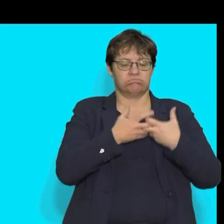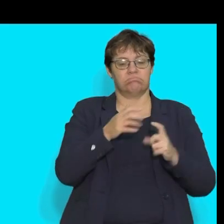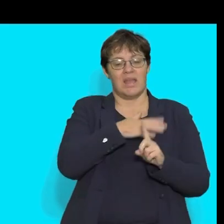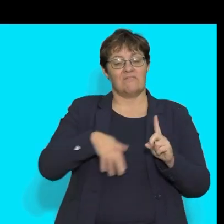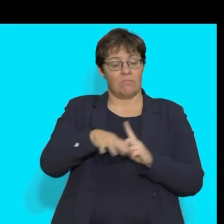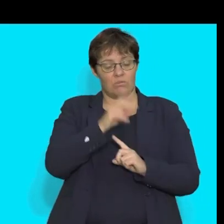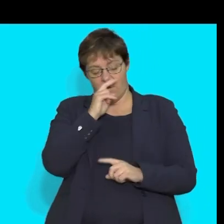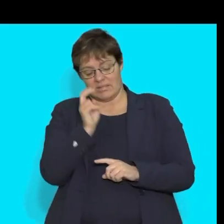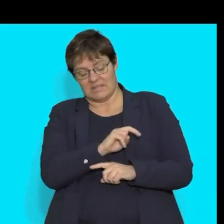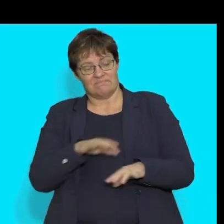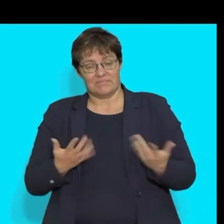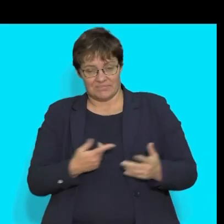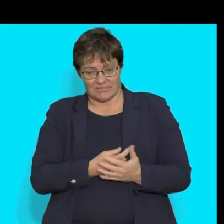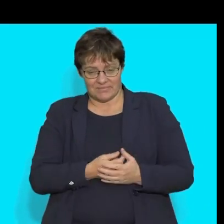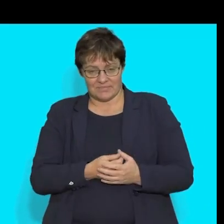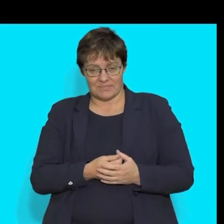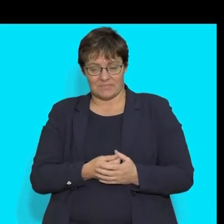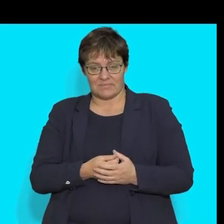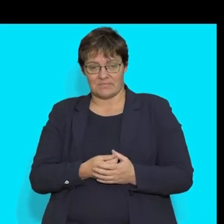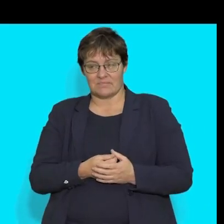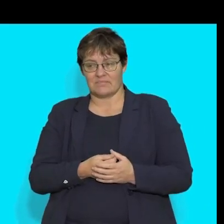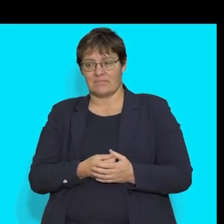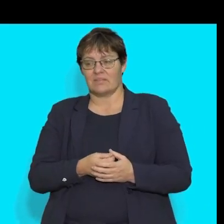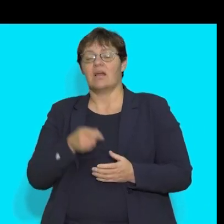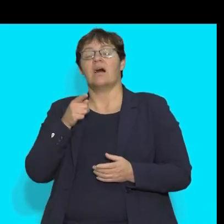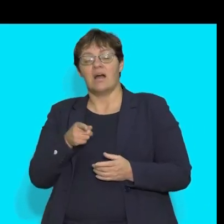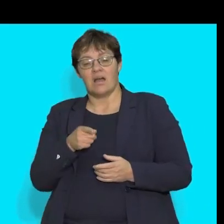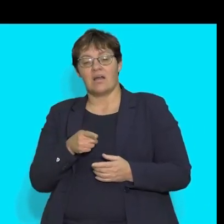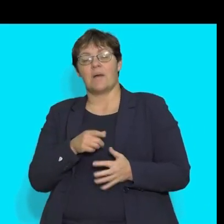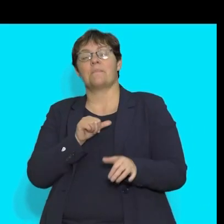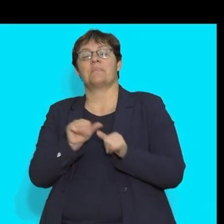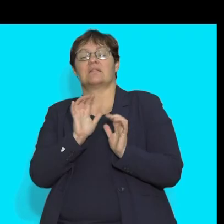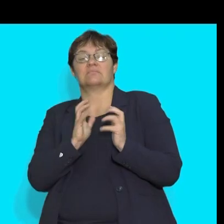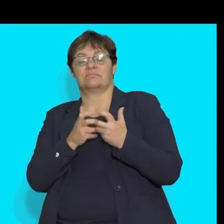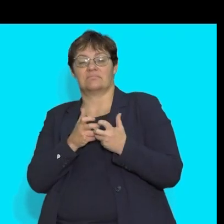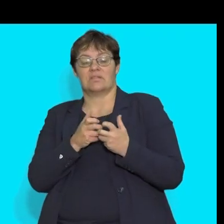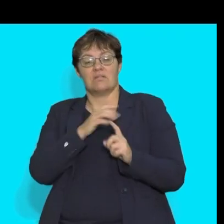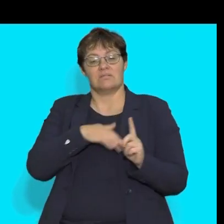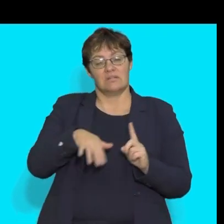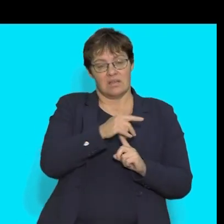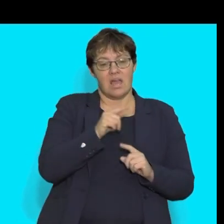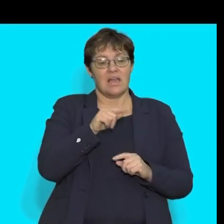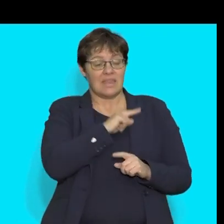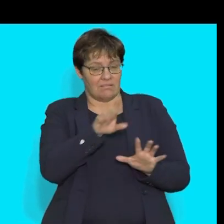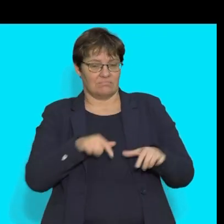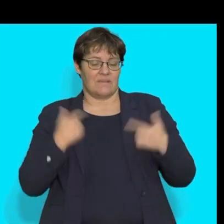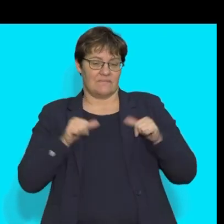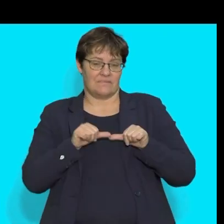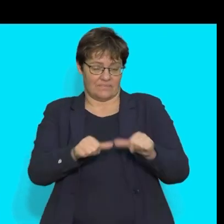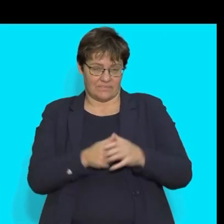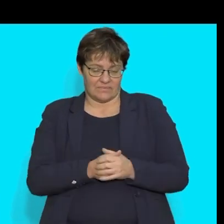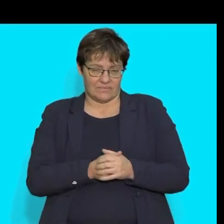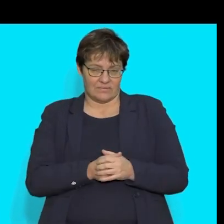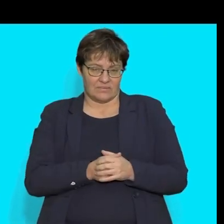less seen or better camouflage, these make them better suited to the conditions and they survive.